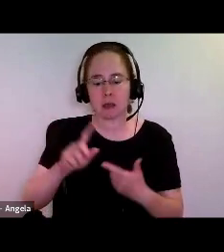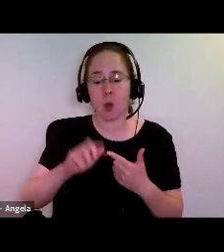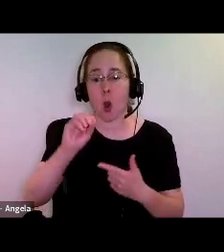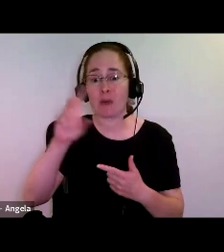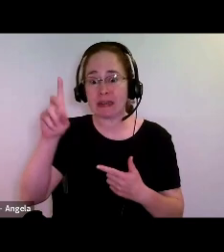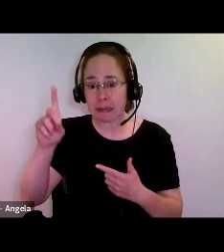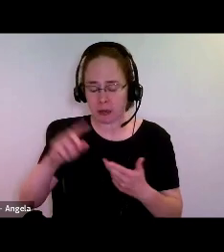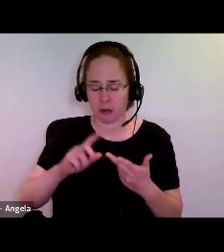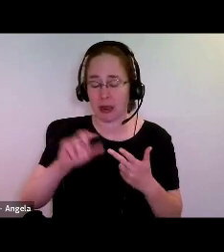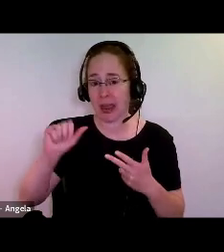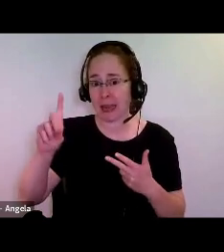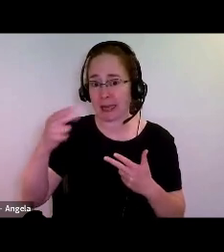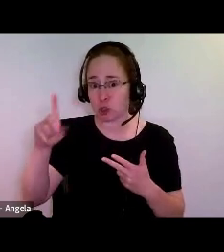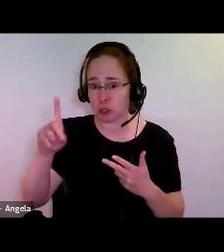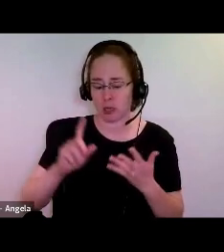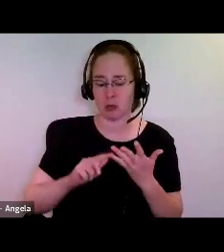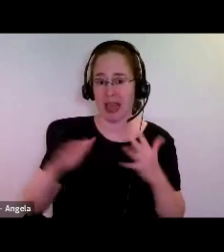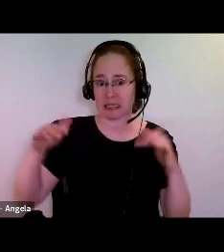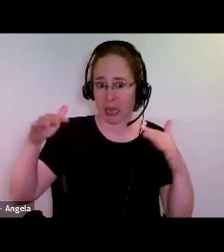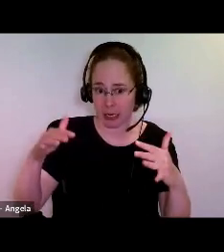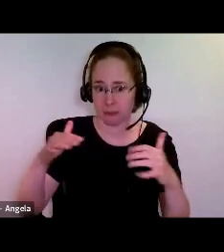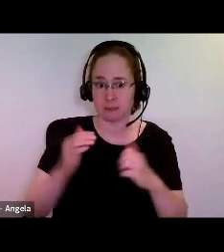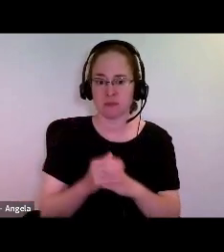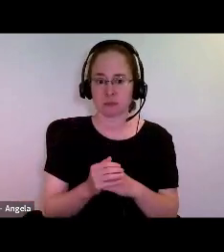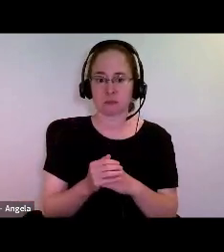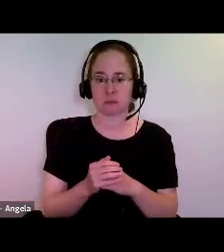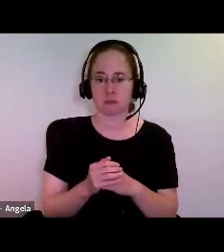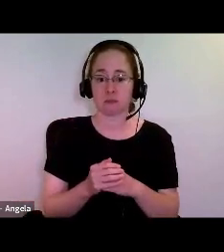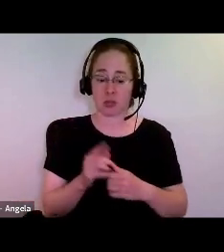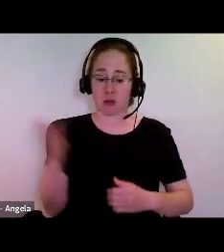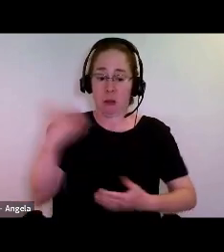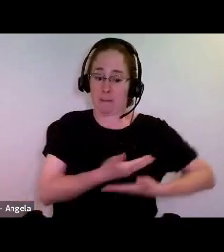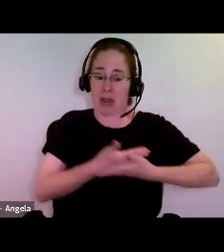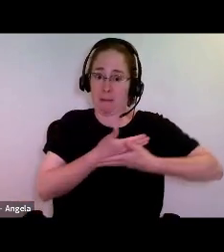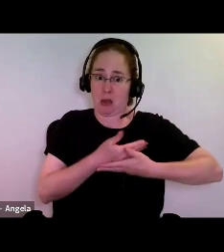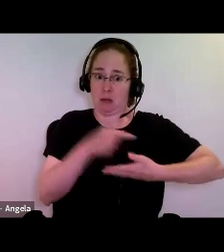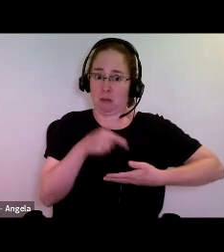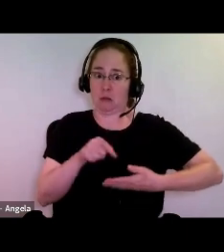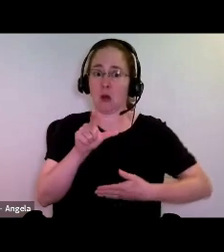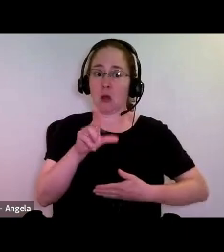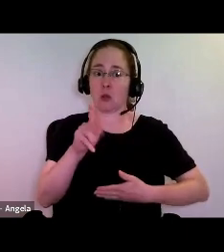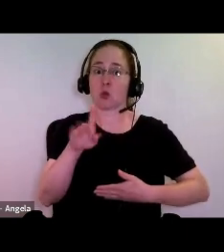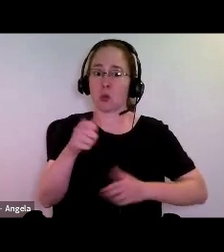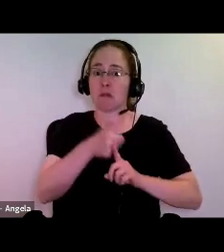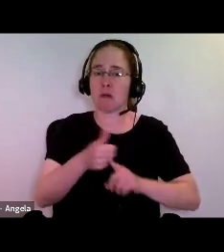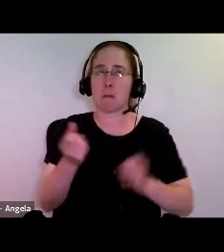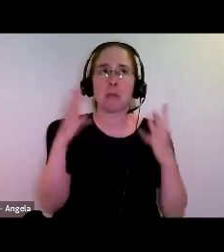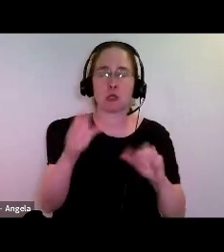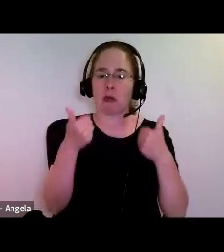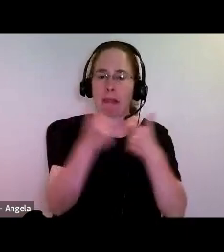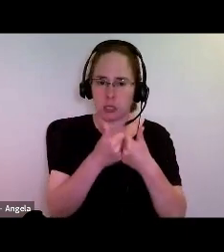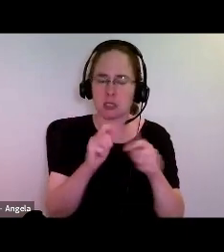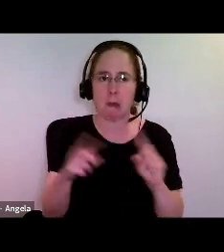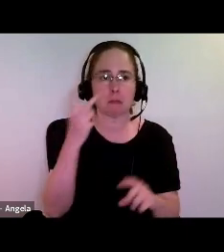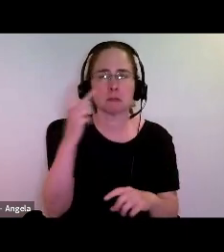ODD, ADHD, and anxiety. As a baby, Luke had many challenges, but looking back, we